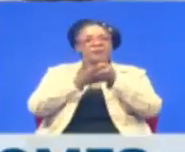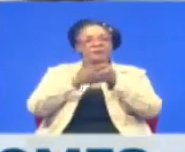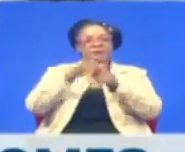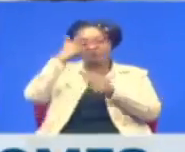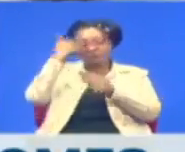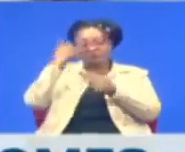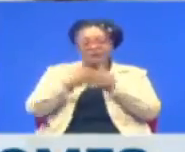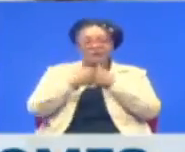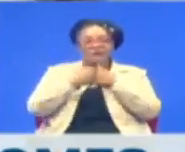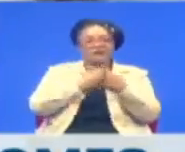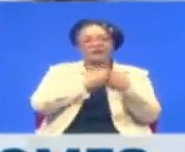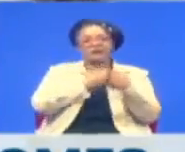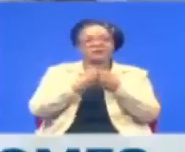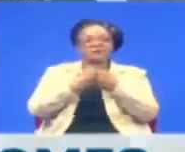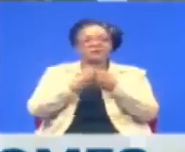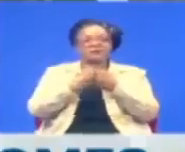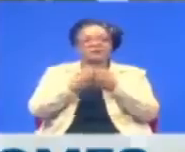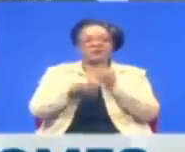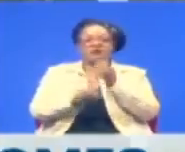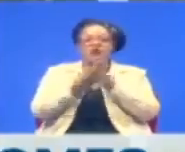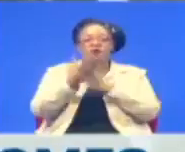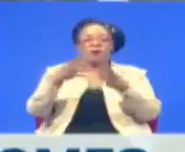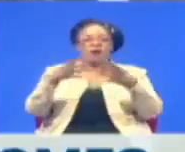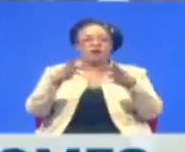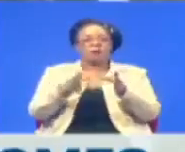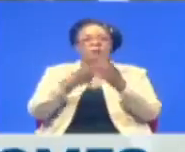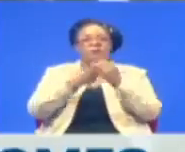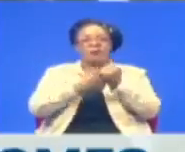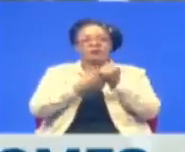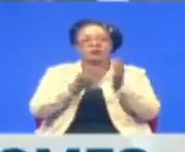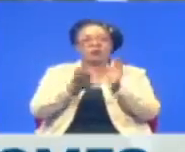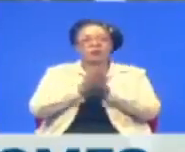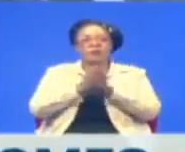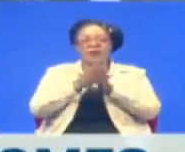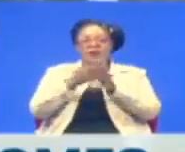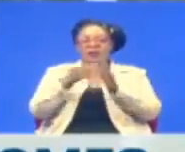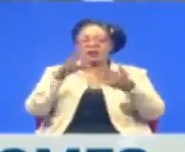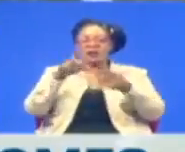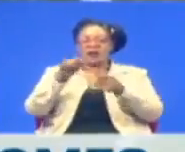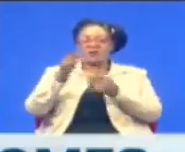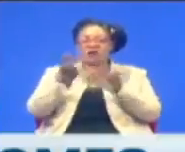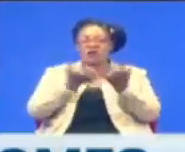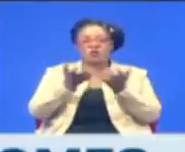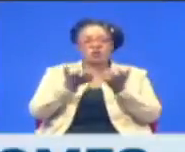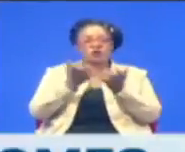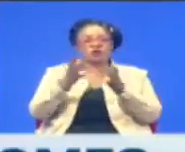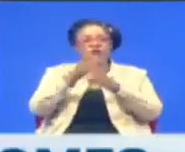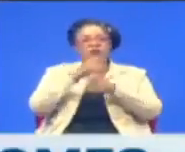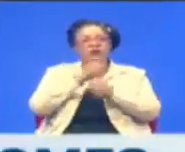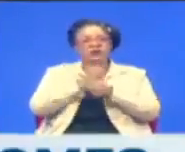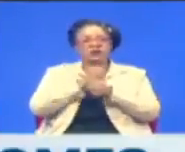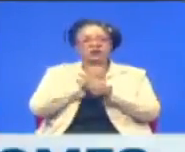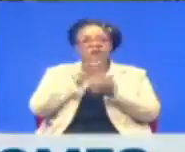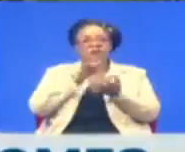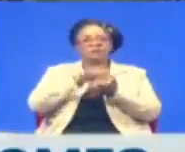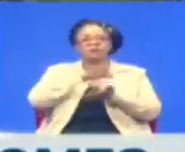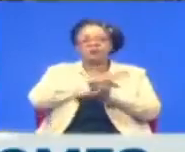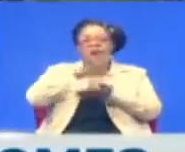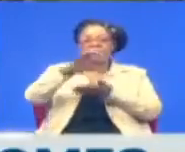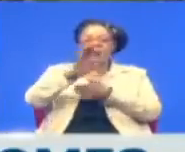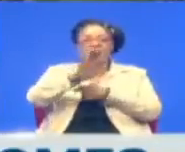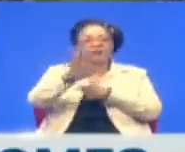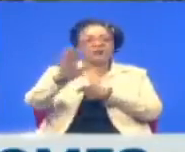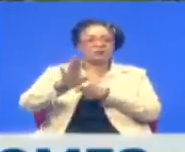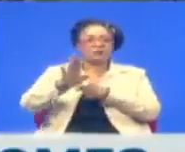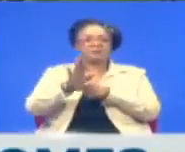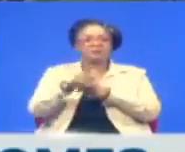challenges, the women formed a group and partnered with the livelihood advancement organization that sought to empower them. One of the things